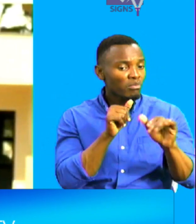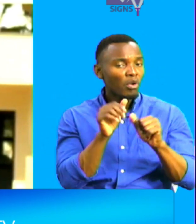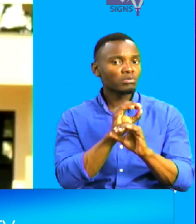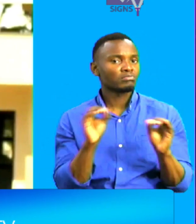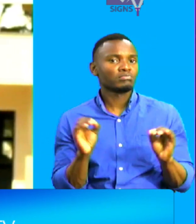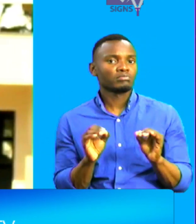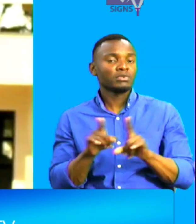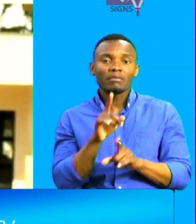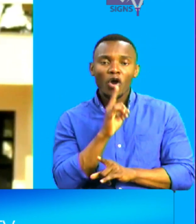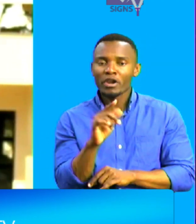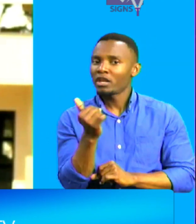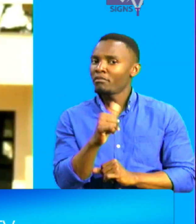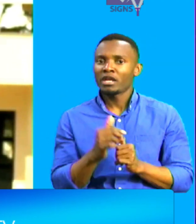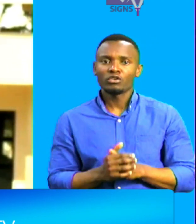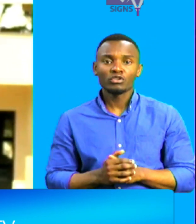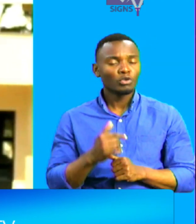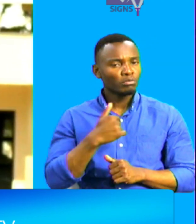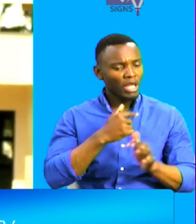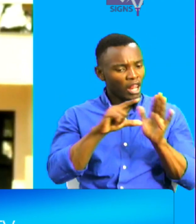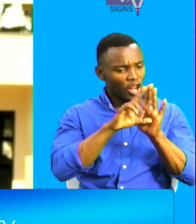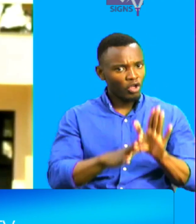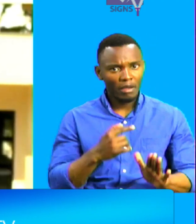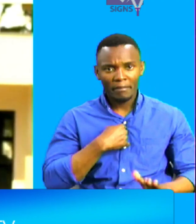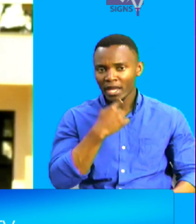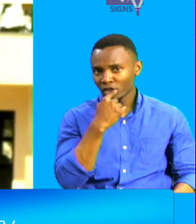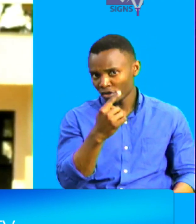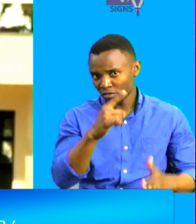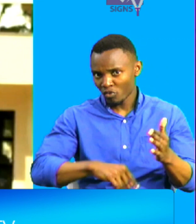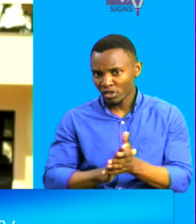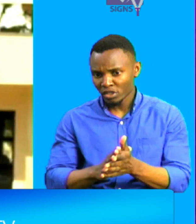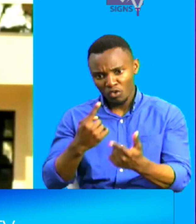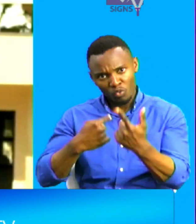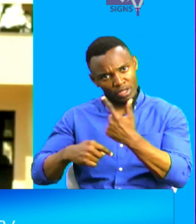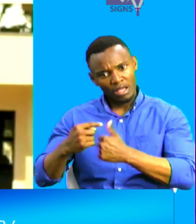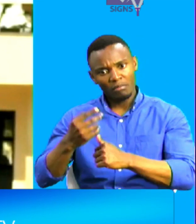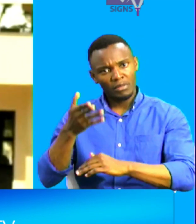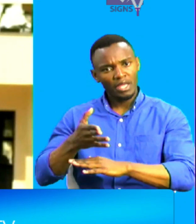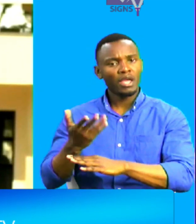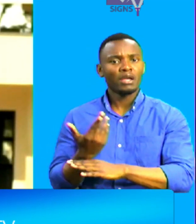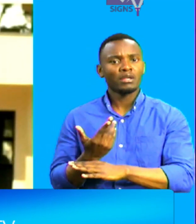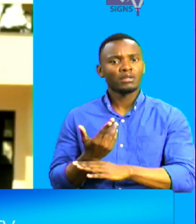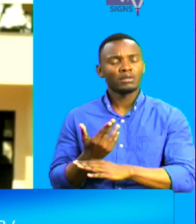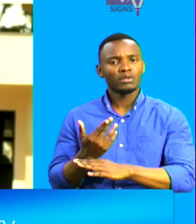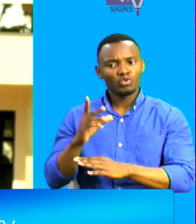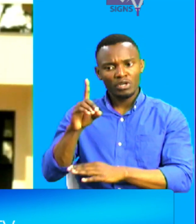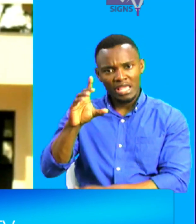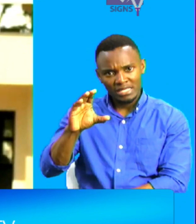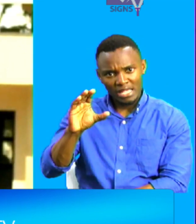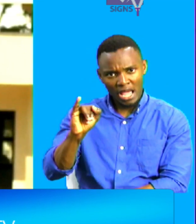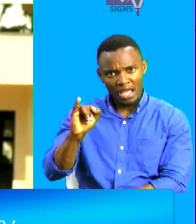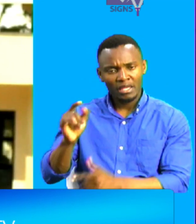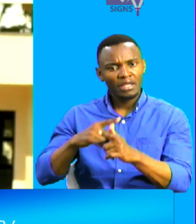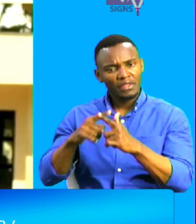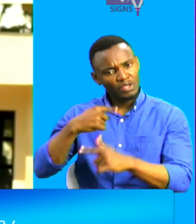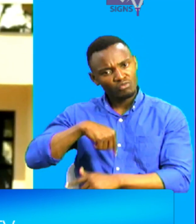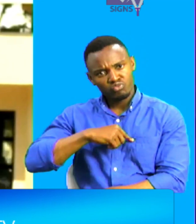summoned. So as his advocate, I advised him that we come to DCI headquarters so that we understand what is this